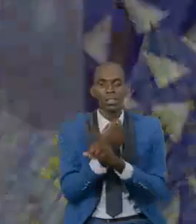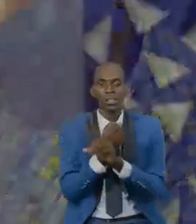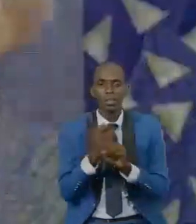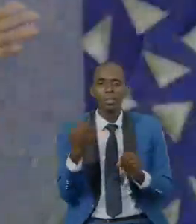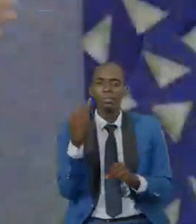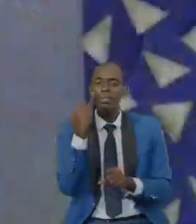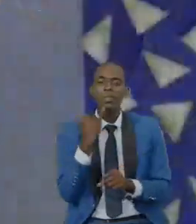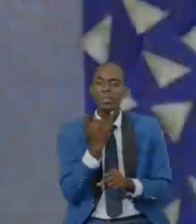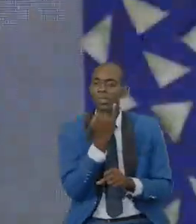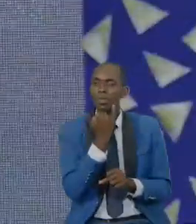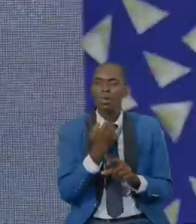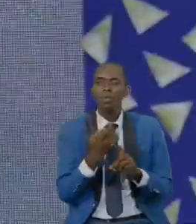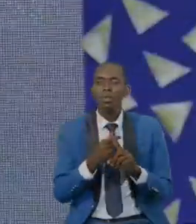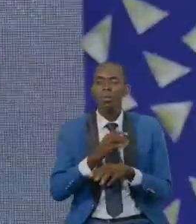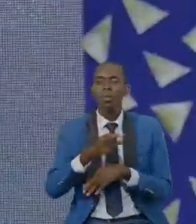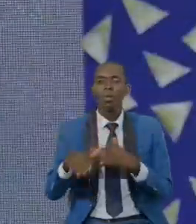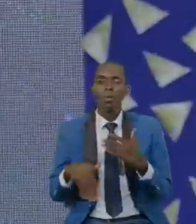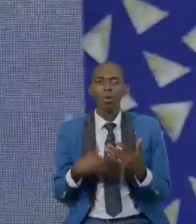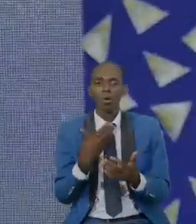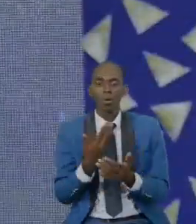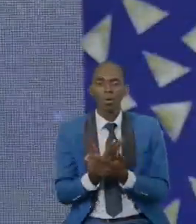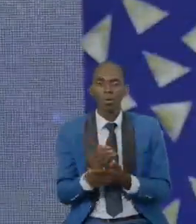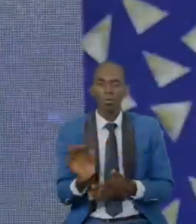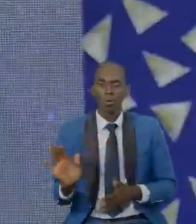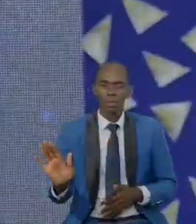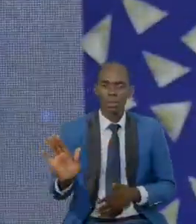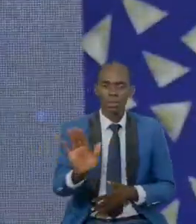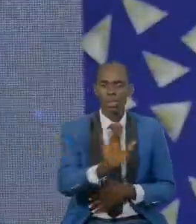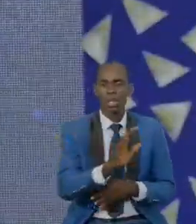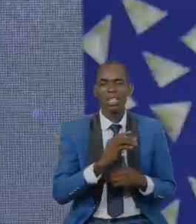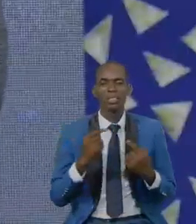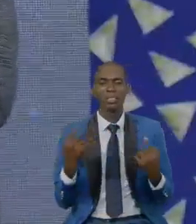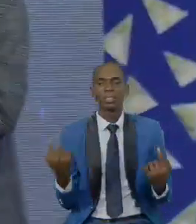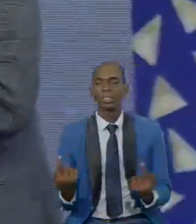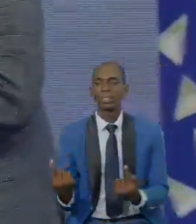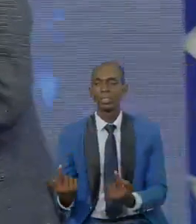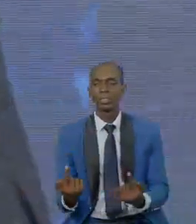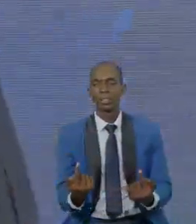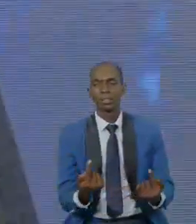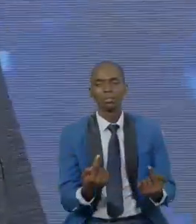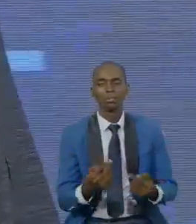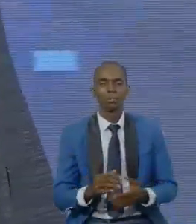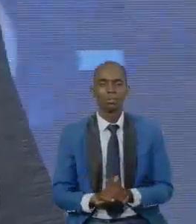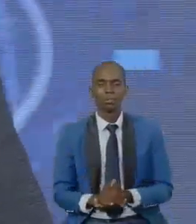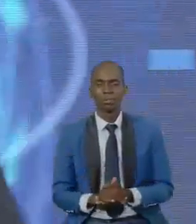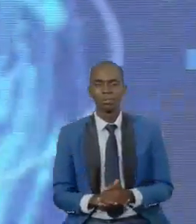from all his iniquities.